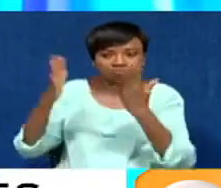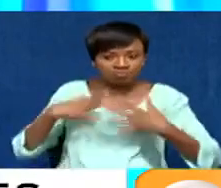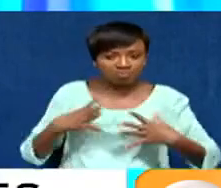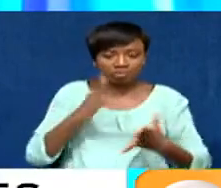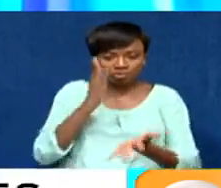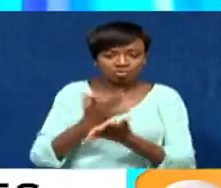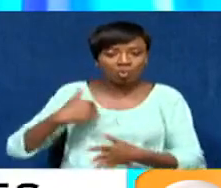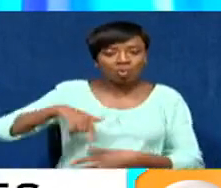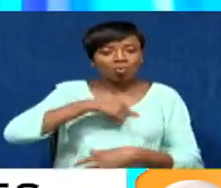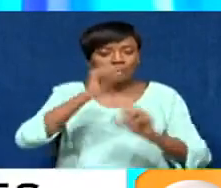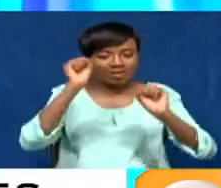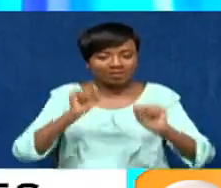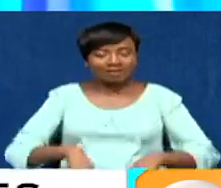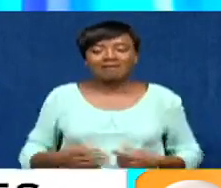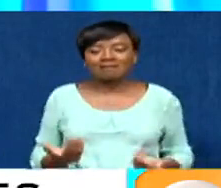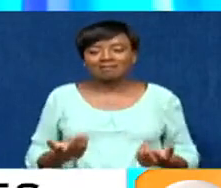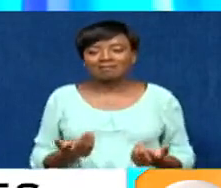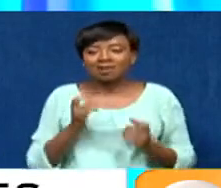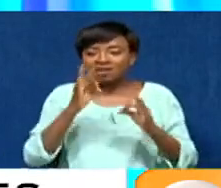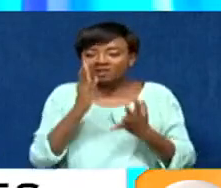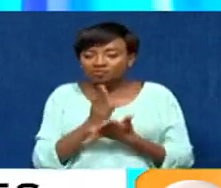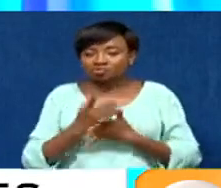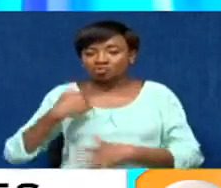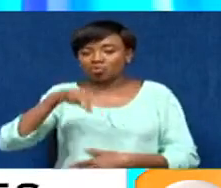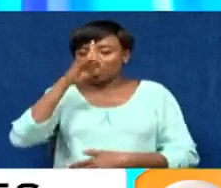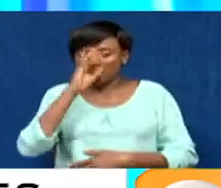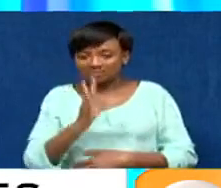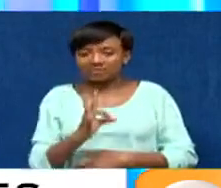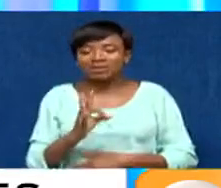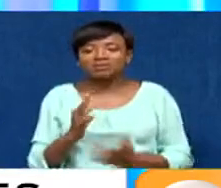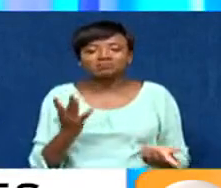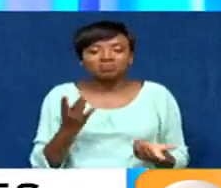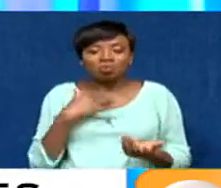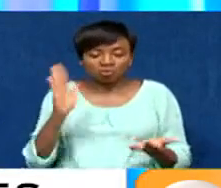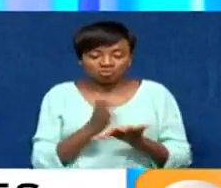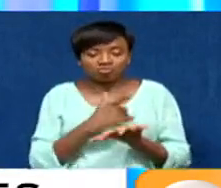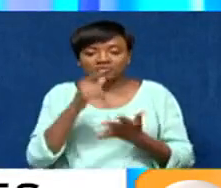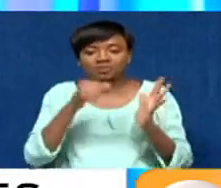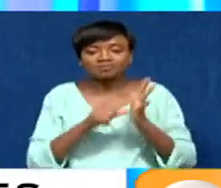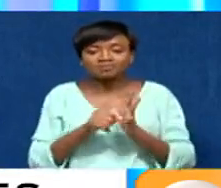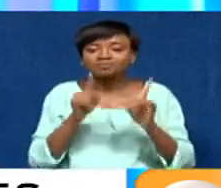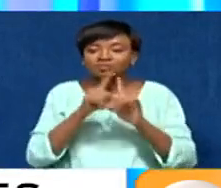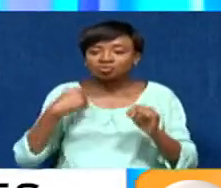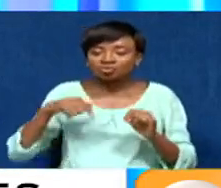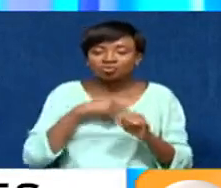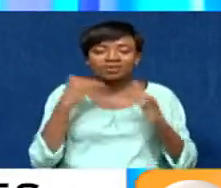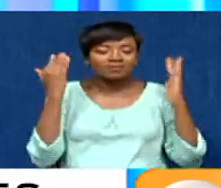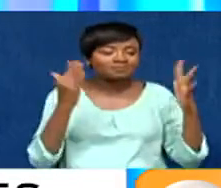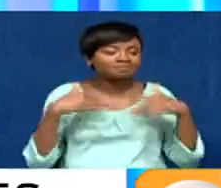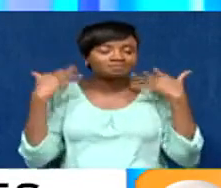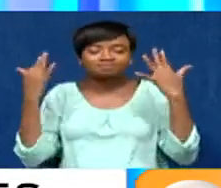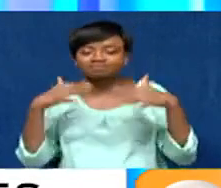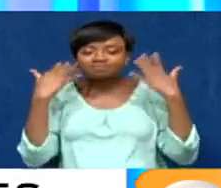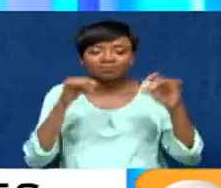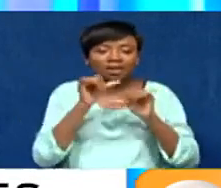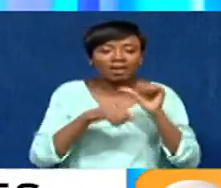that we are serious about ending these crimes. We are extremely anxious about